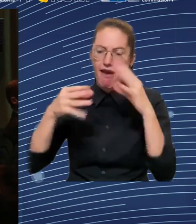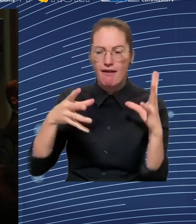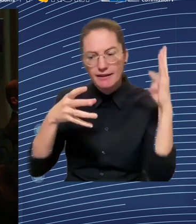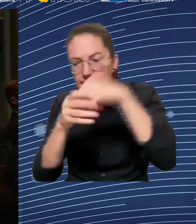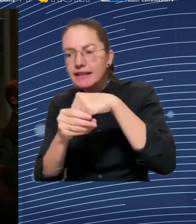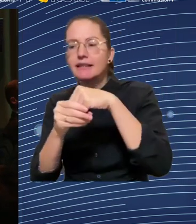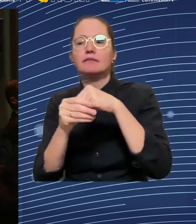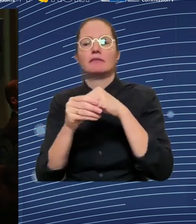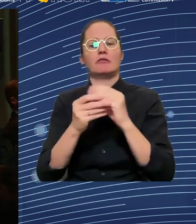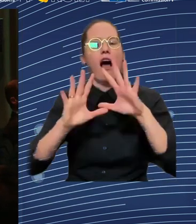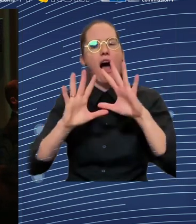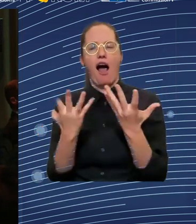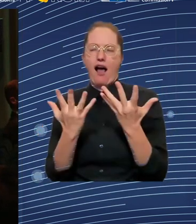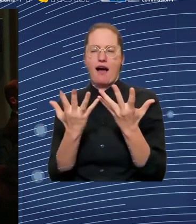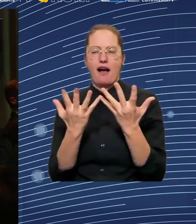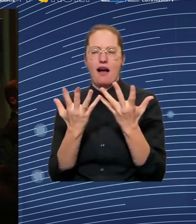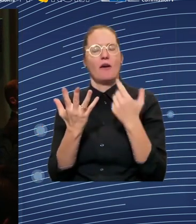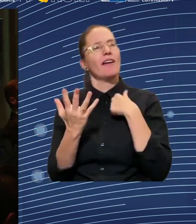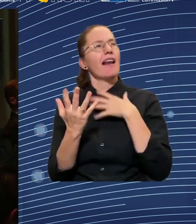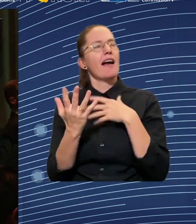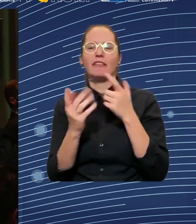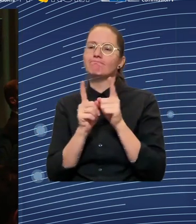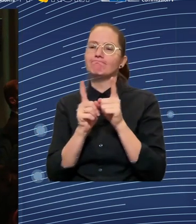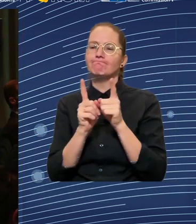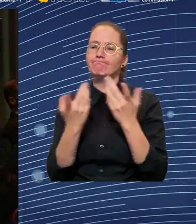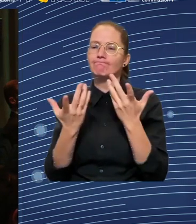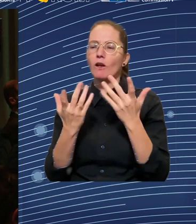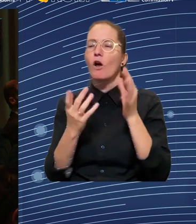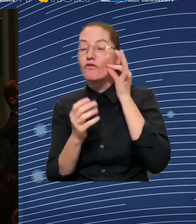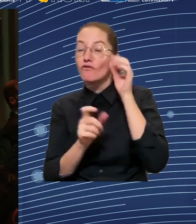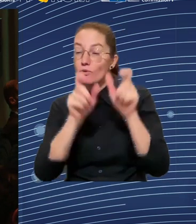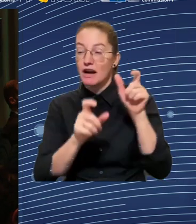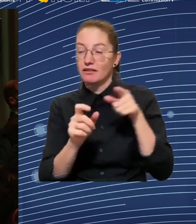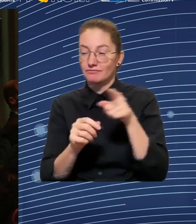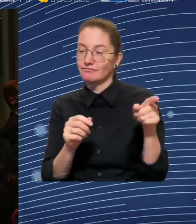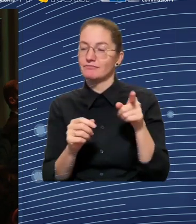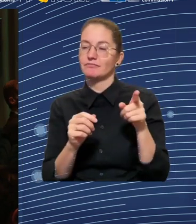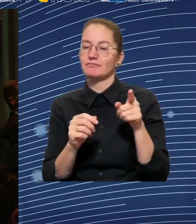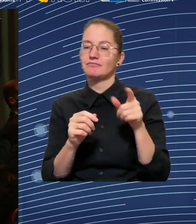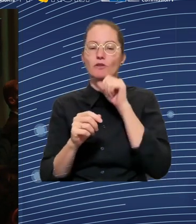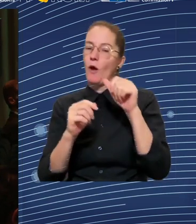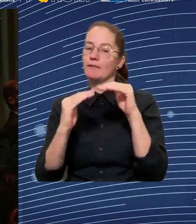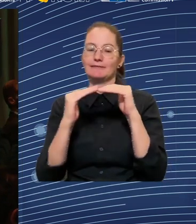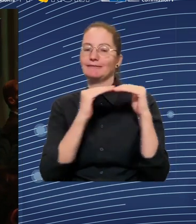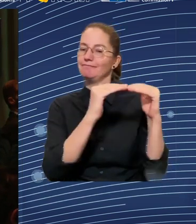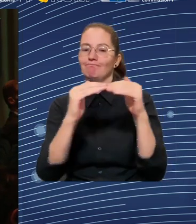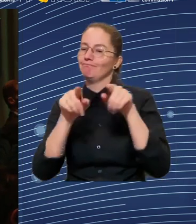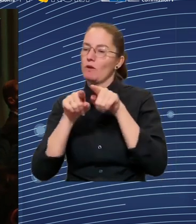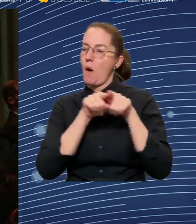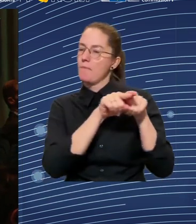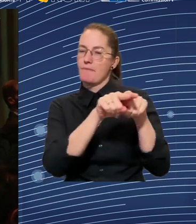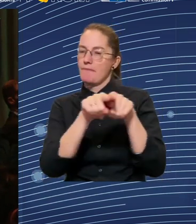can incorporate an intersectional perspective in European policies that regard not only education but also employment? Thank you very